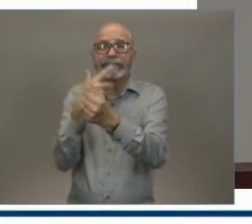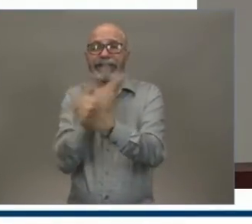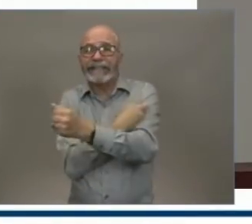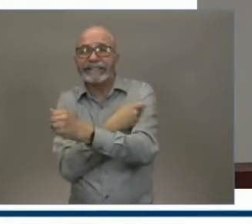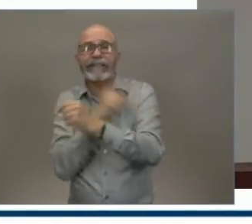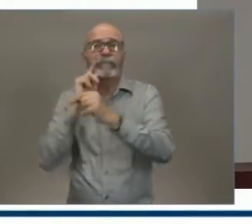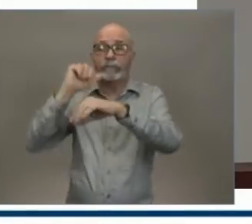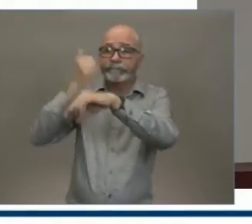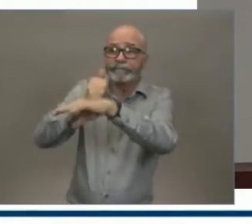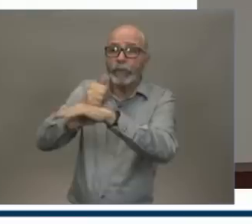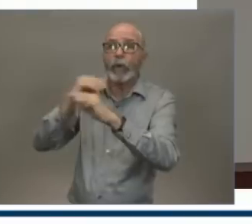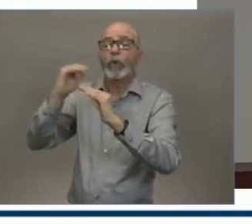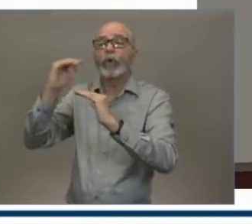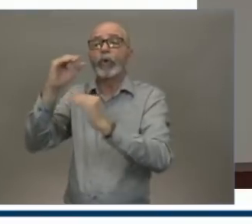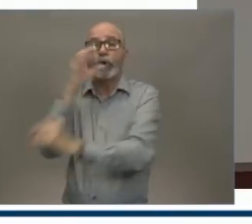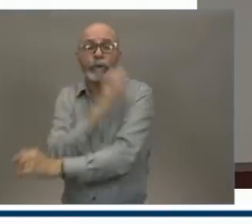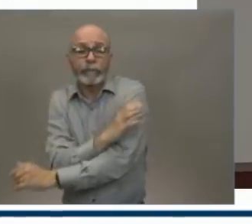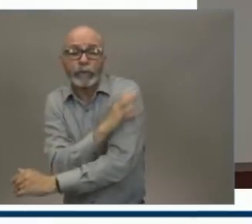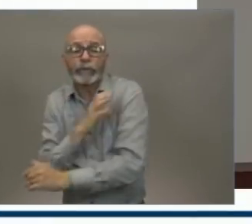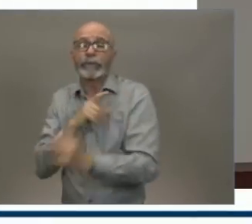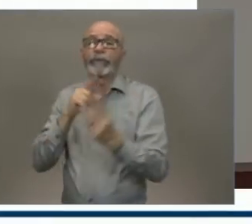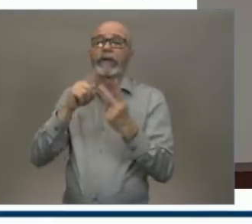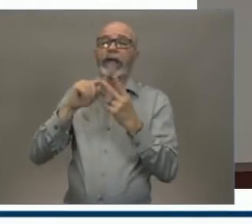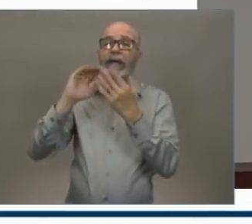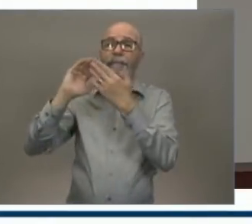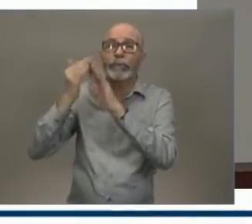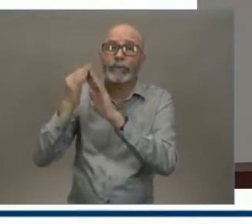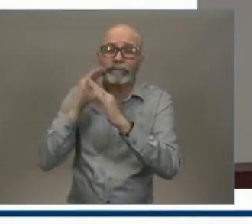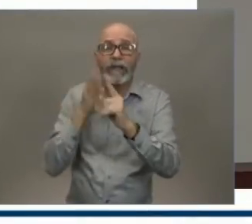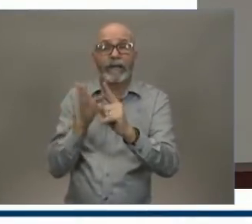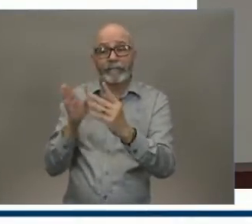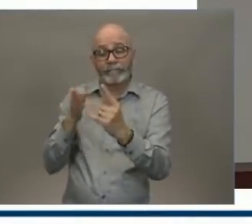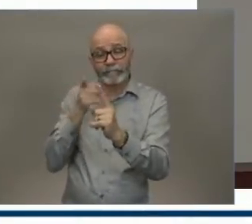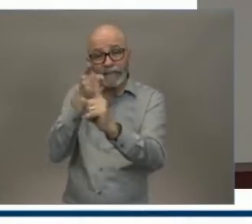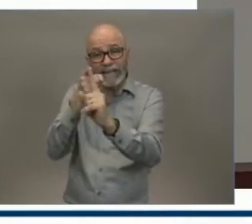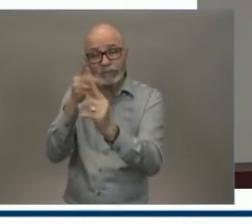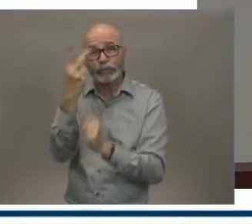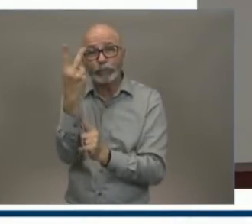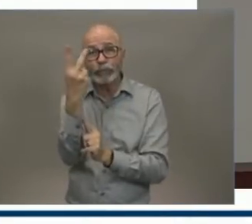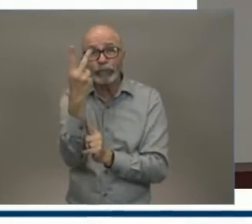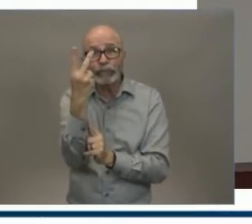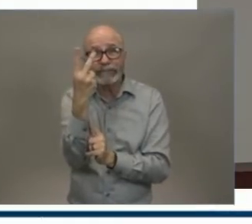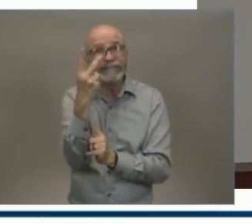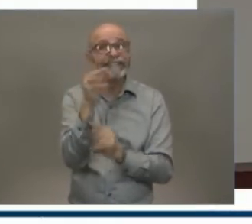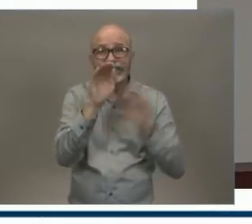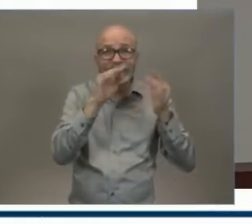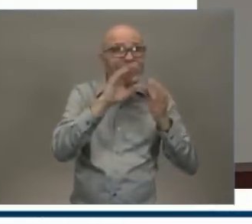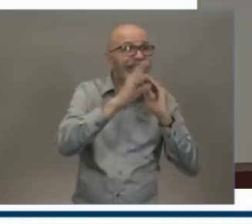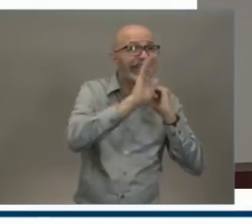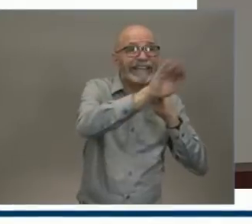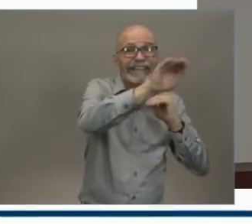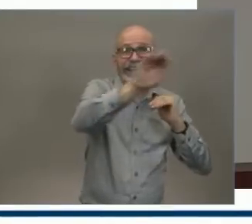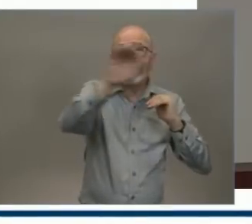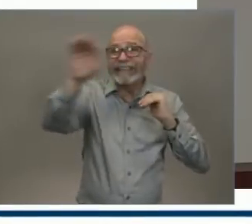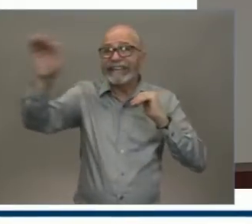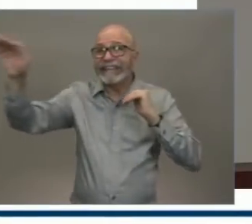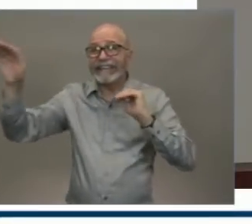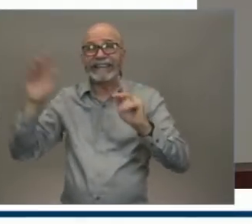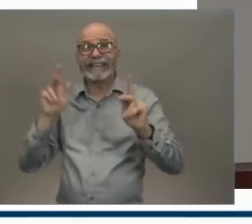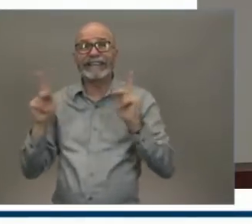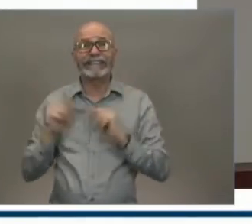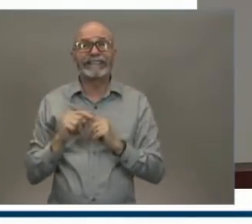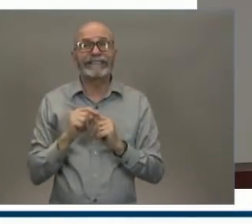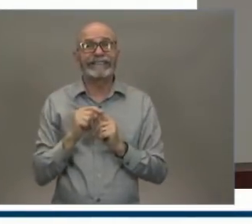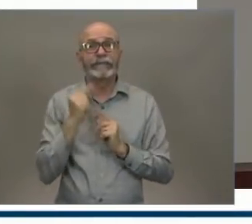the phase 2. And since we made that call, in just a few days, we've had 450 applicants,